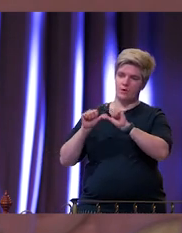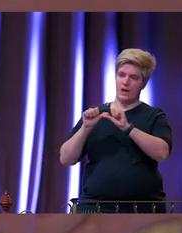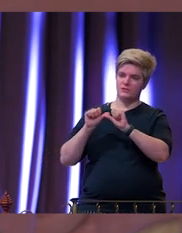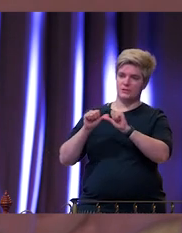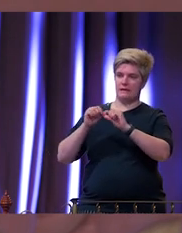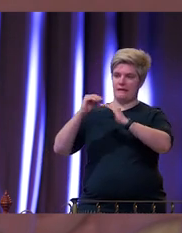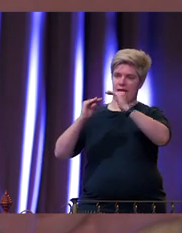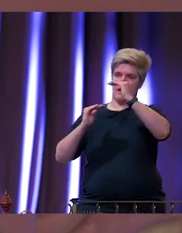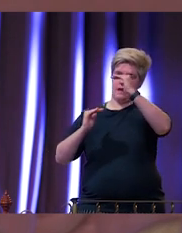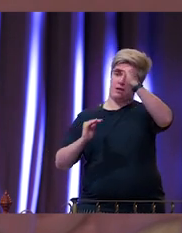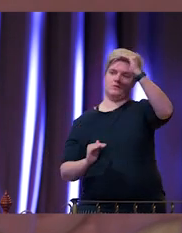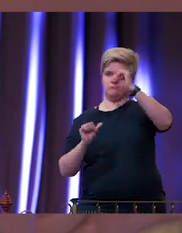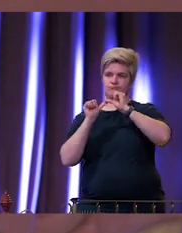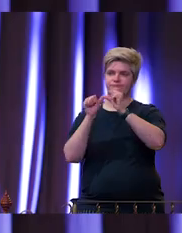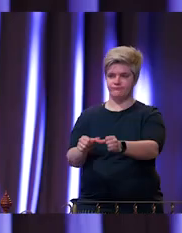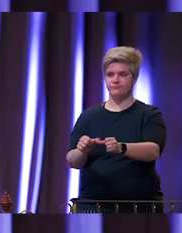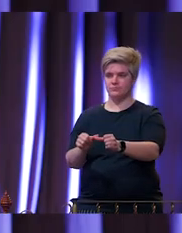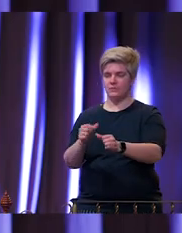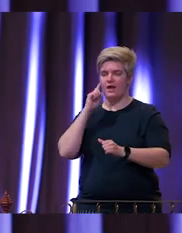within the system. So I think that's next.